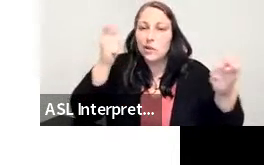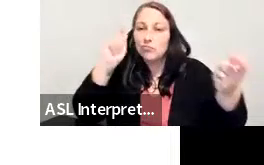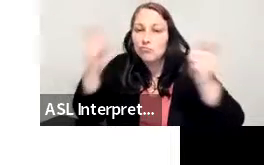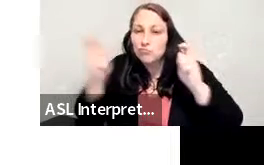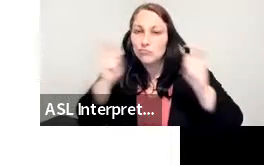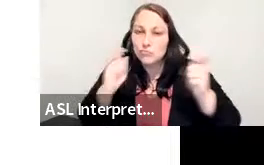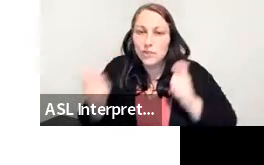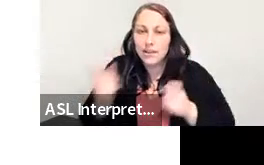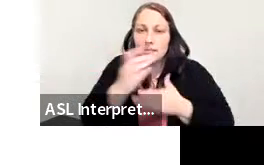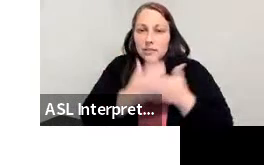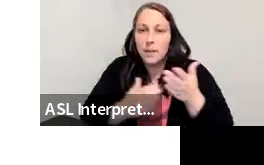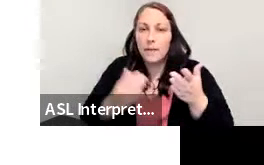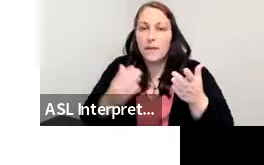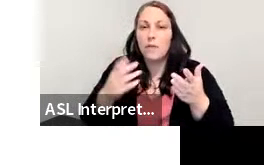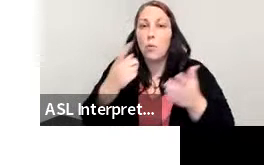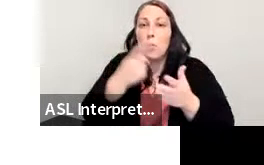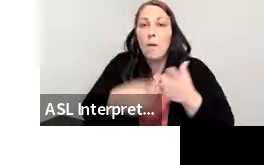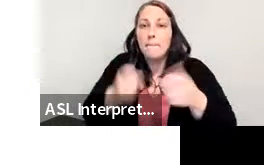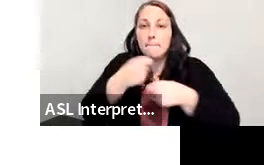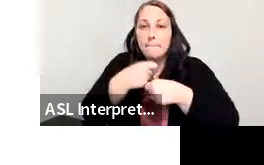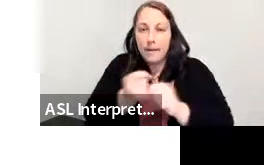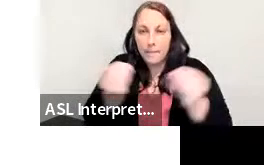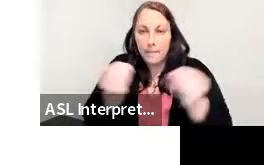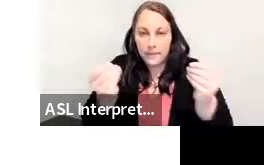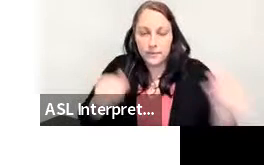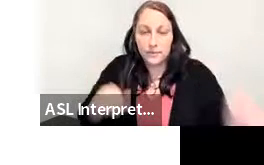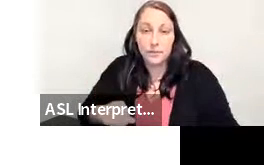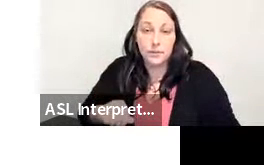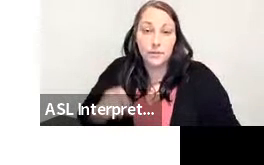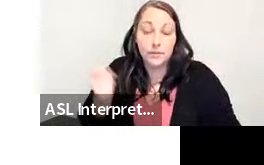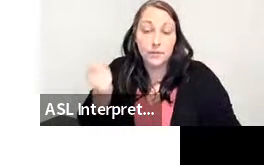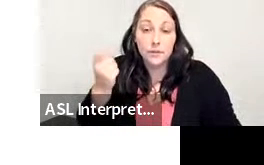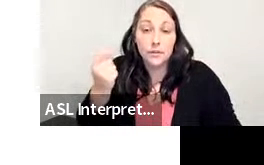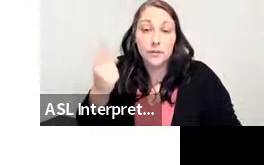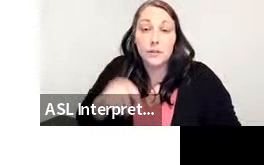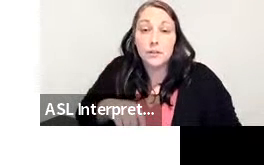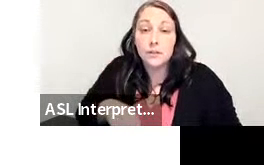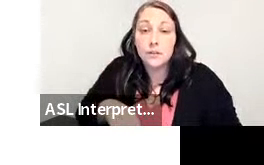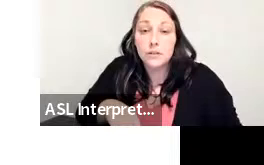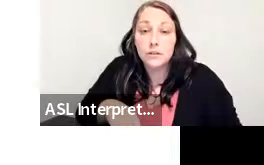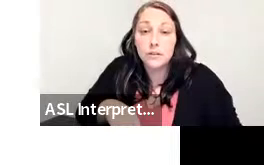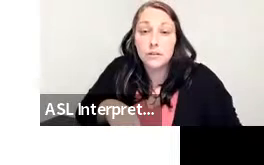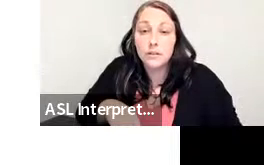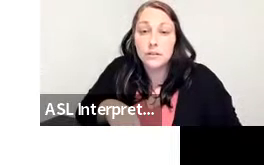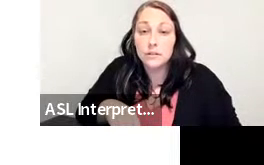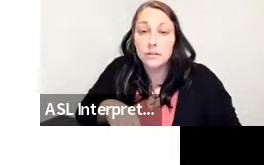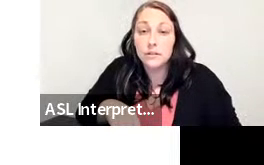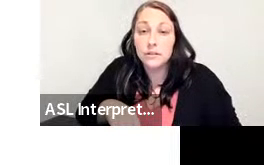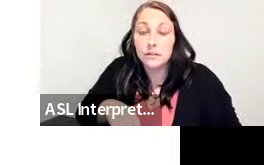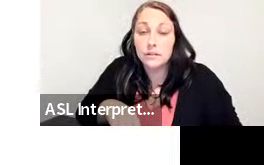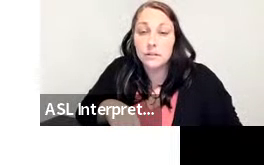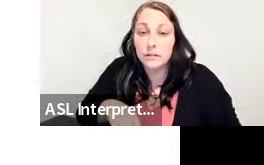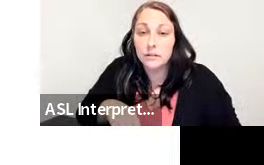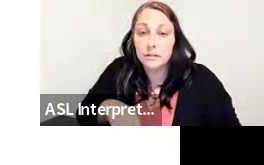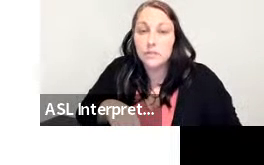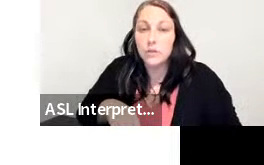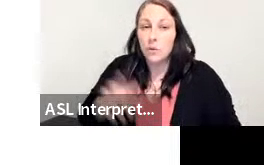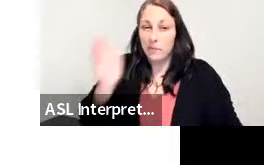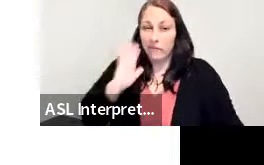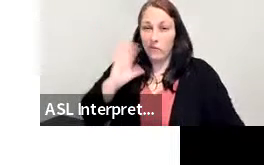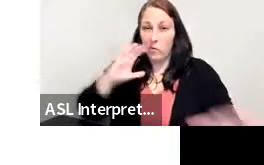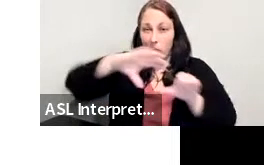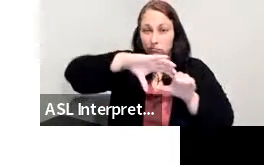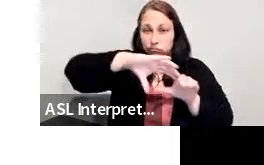this massing diagram here on the far right. So from that sort of maybe donut plan that we